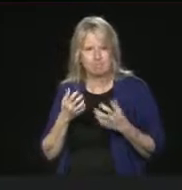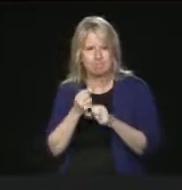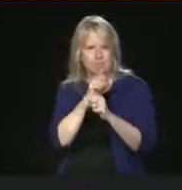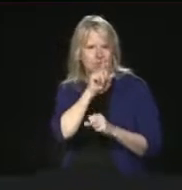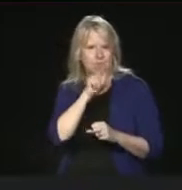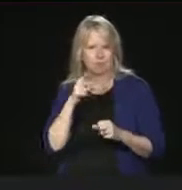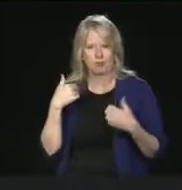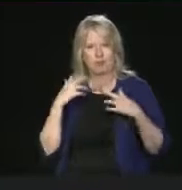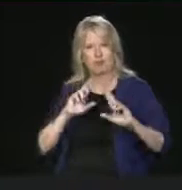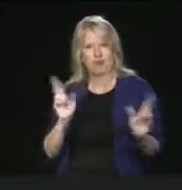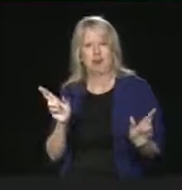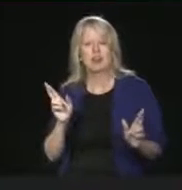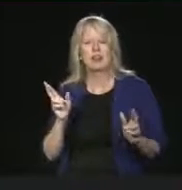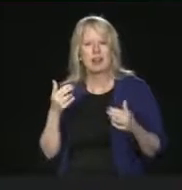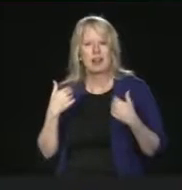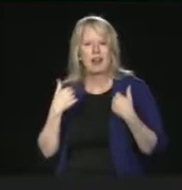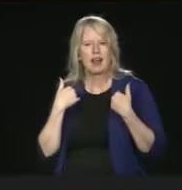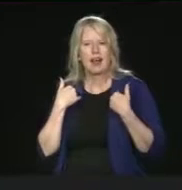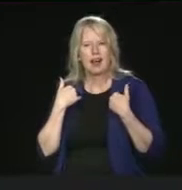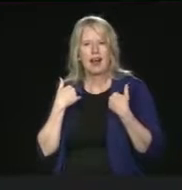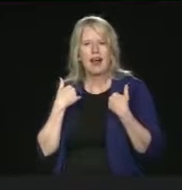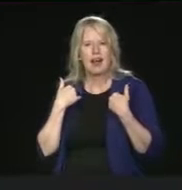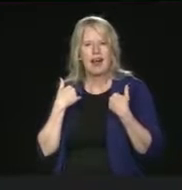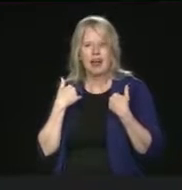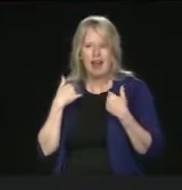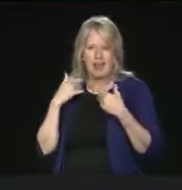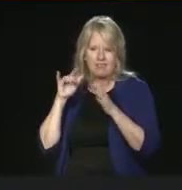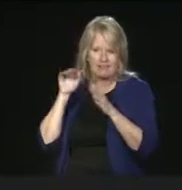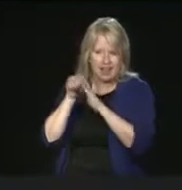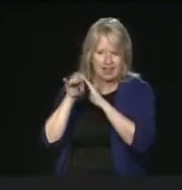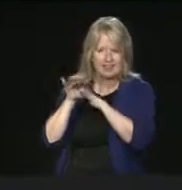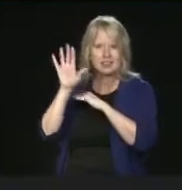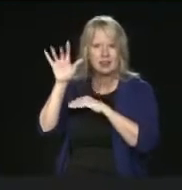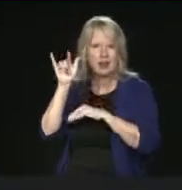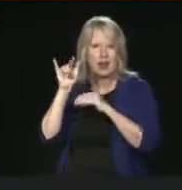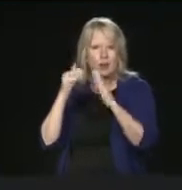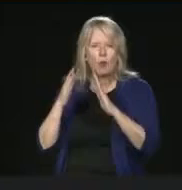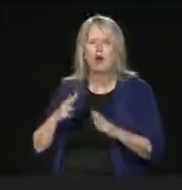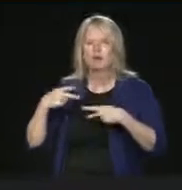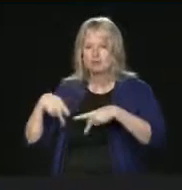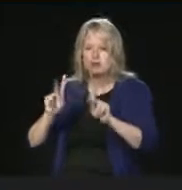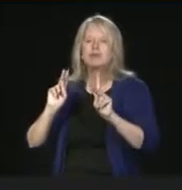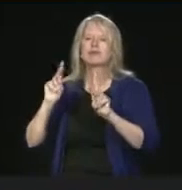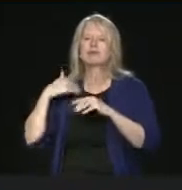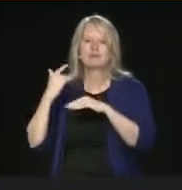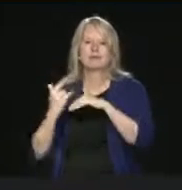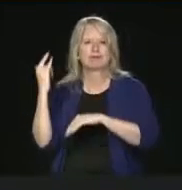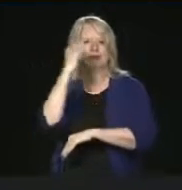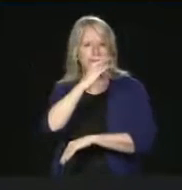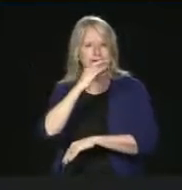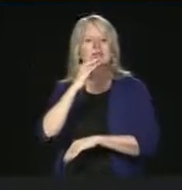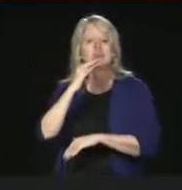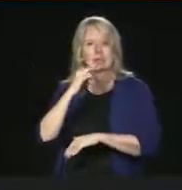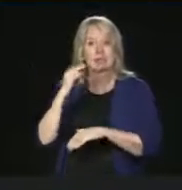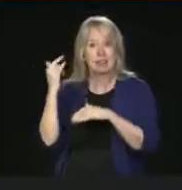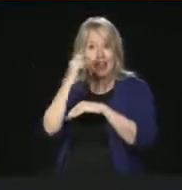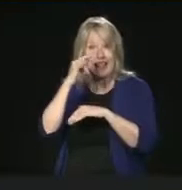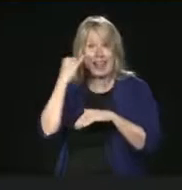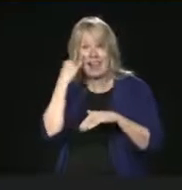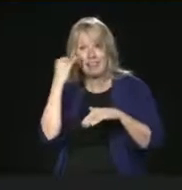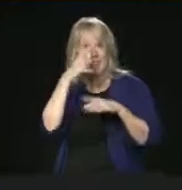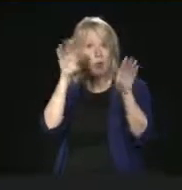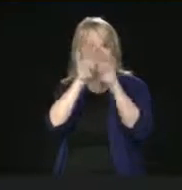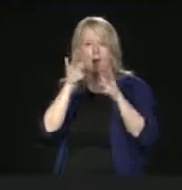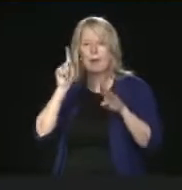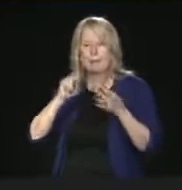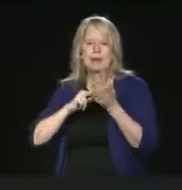have access to airports so that flights can take off when the airspace is closed. We need